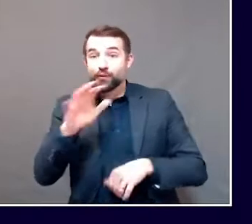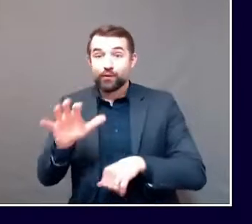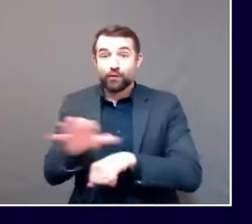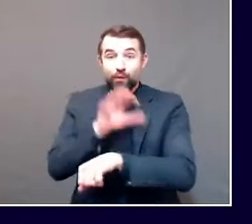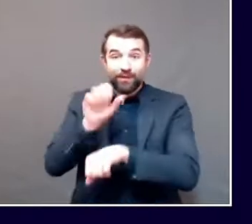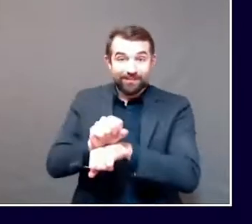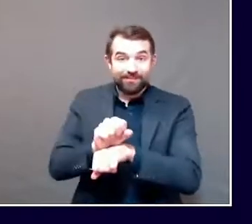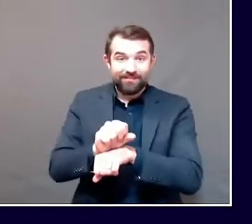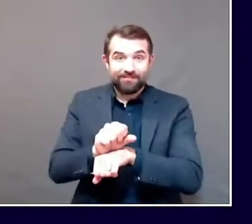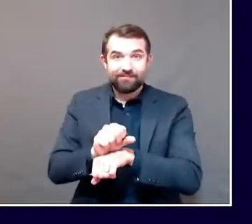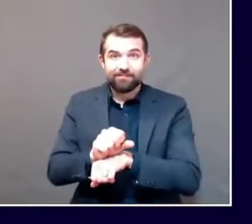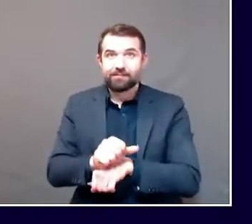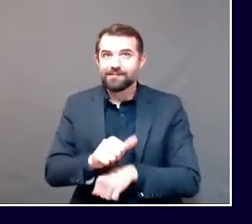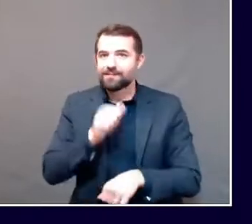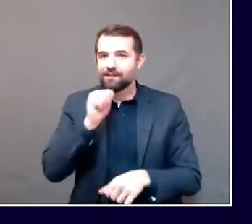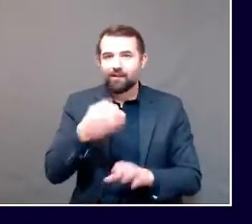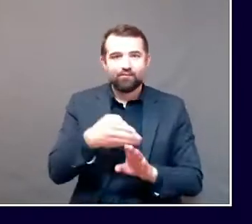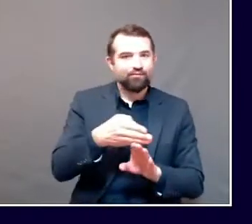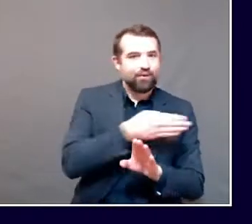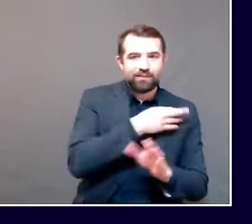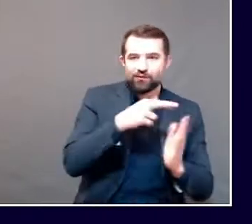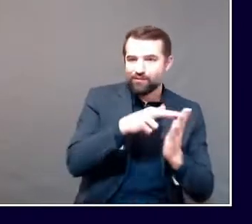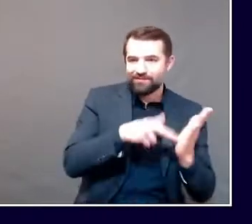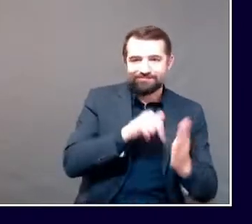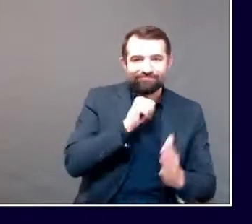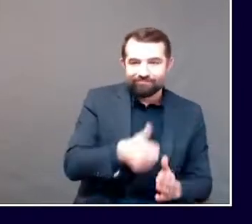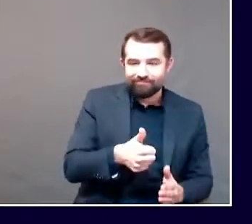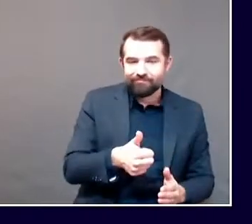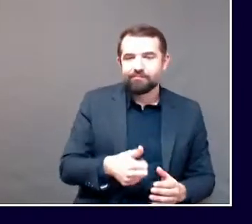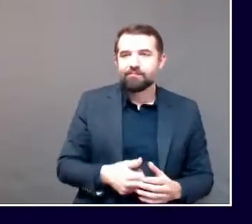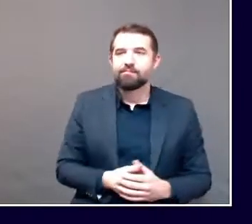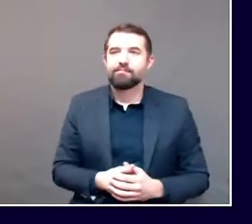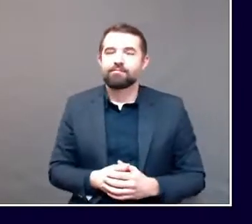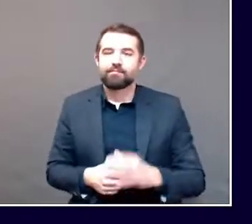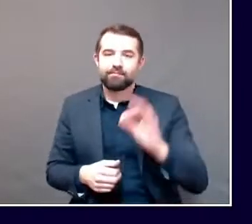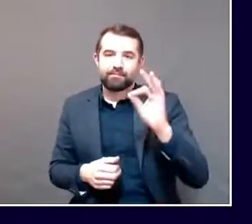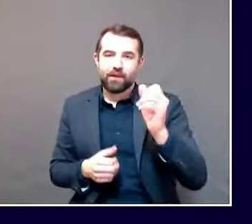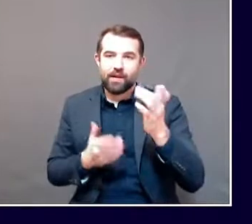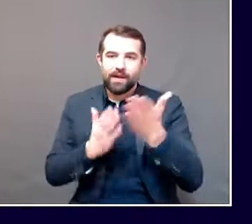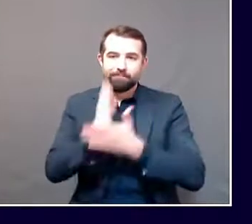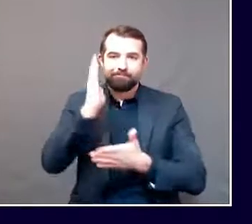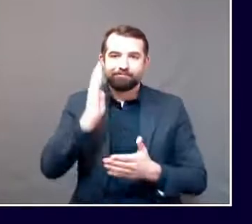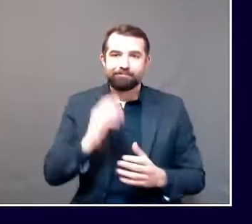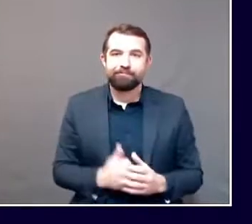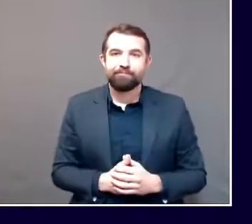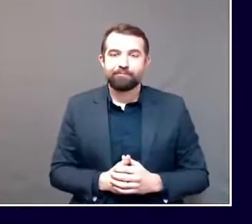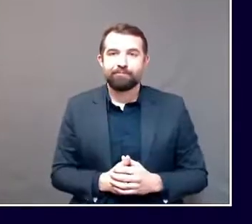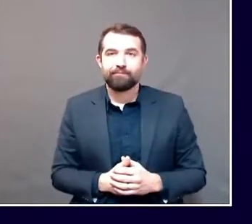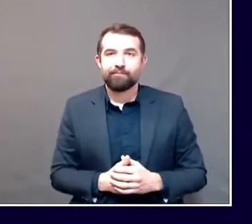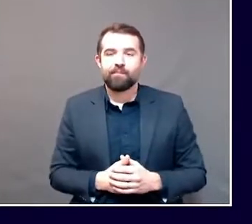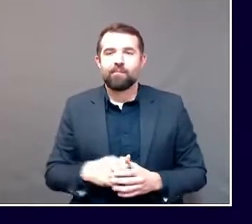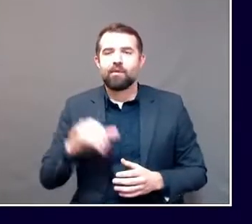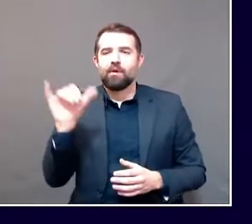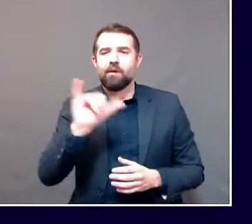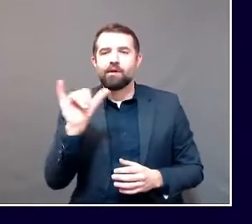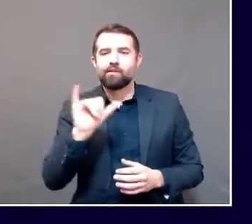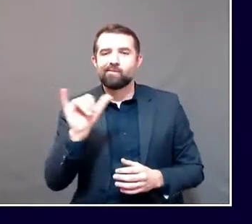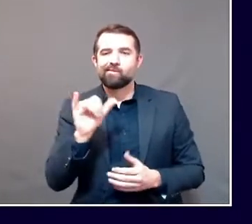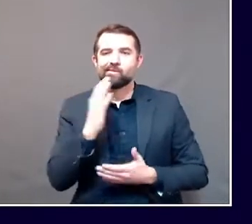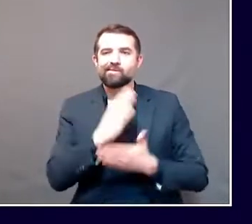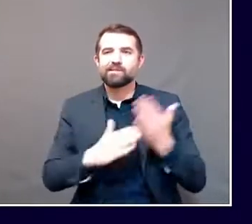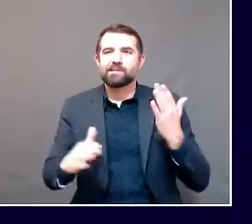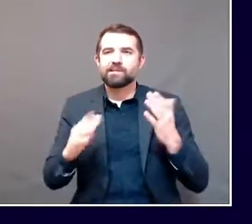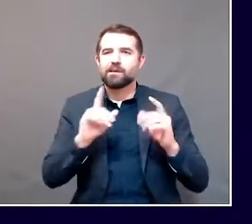pre-registration. Got it. Mm-hmm. And similarly, there have been some isolated reports around the